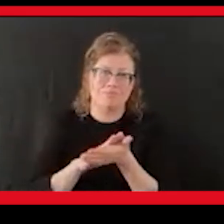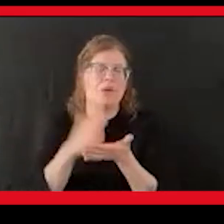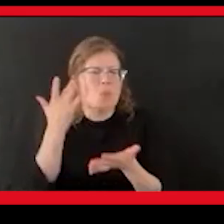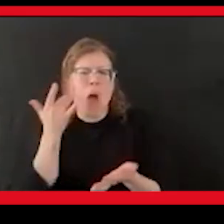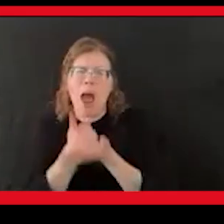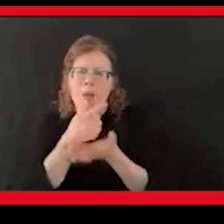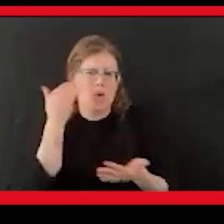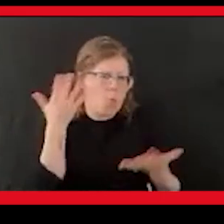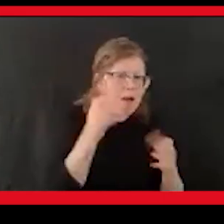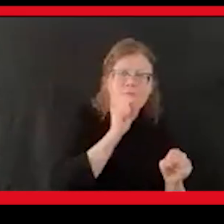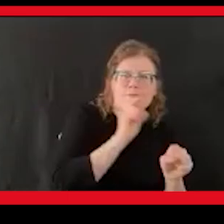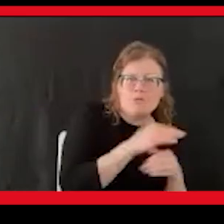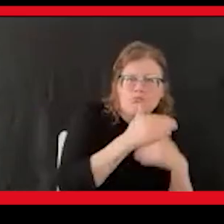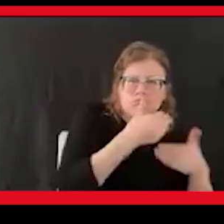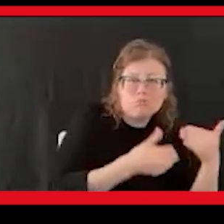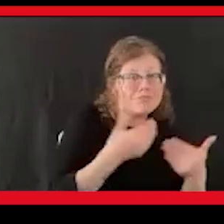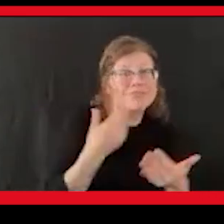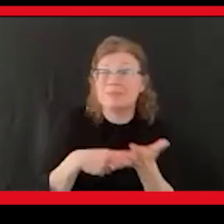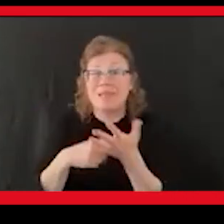include components you have pending.